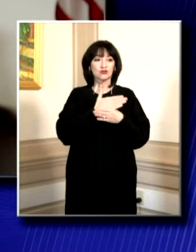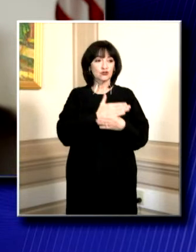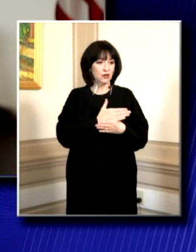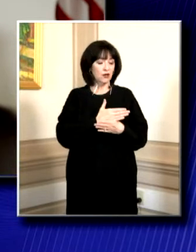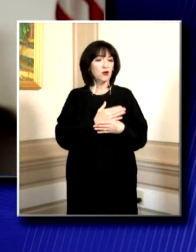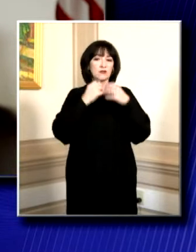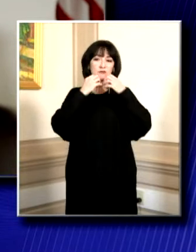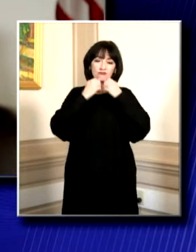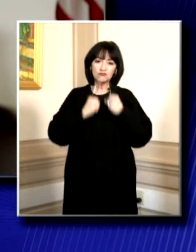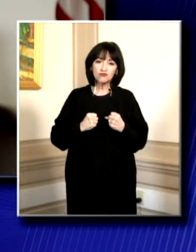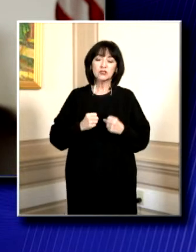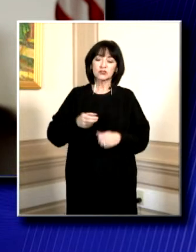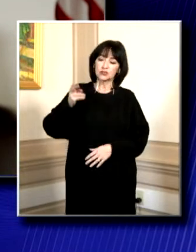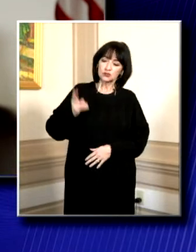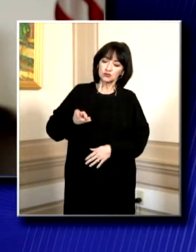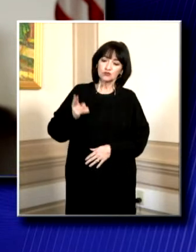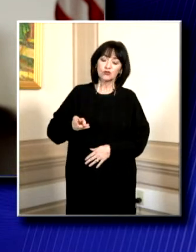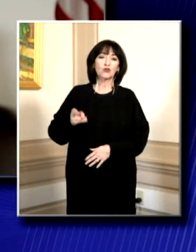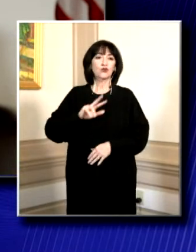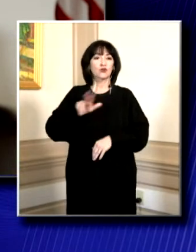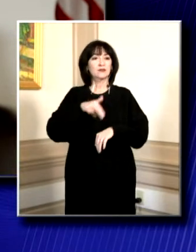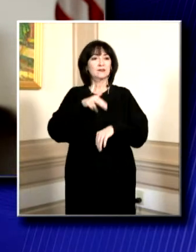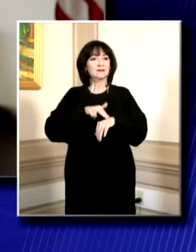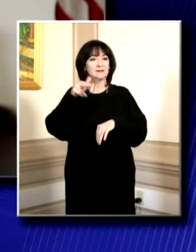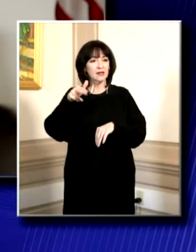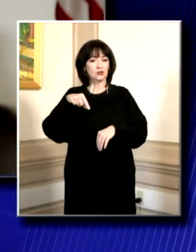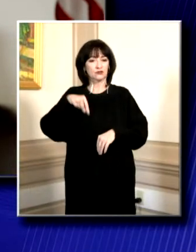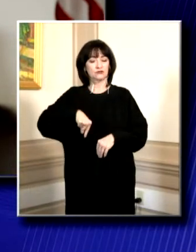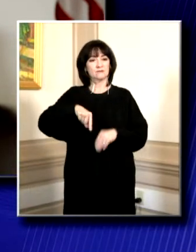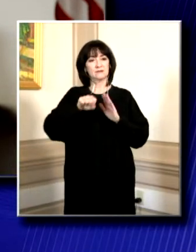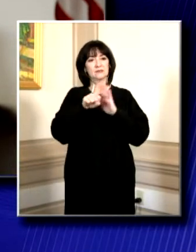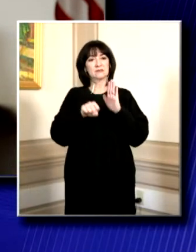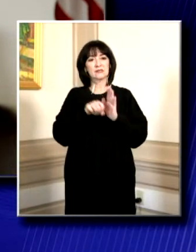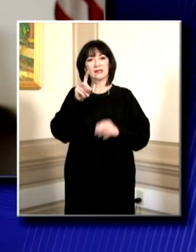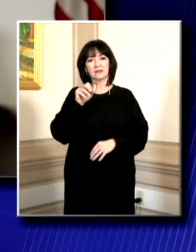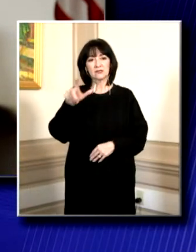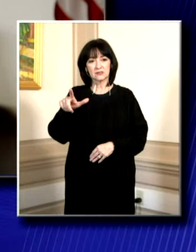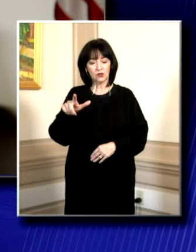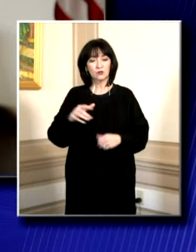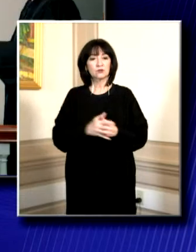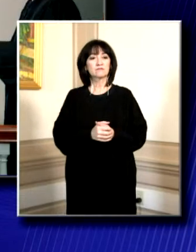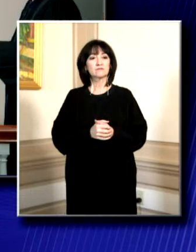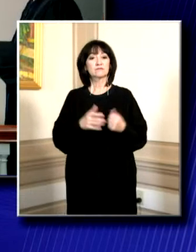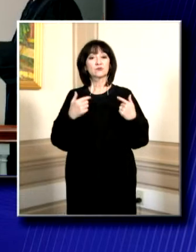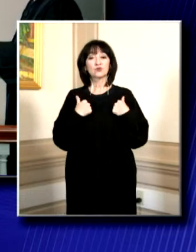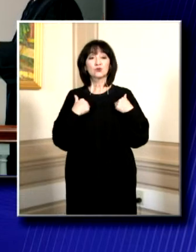natural heritage of Delaware. In doing so, In doing so, I will always